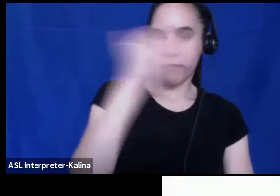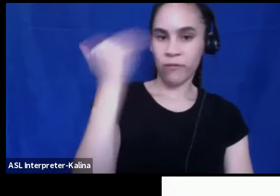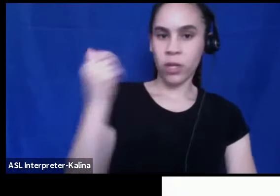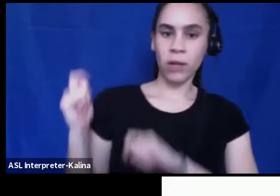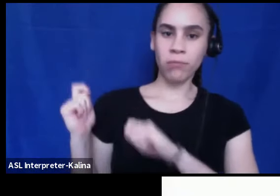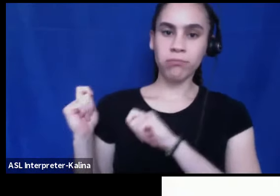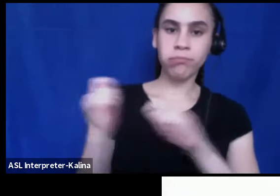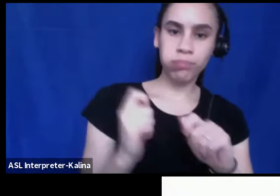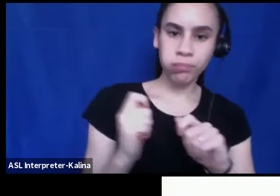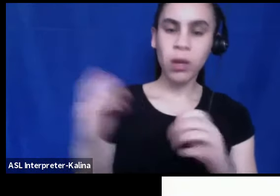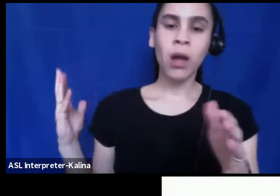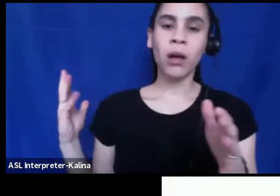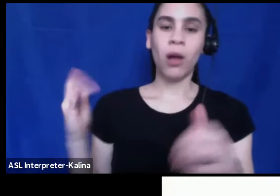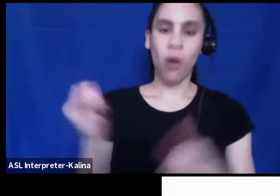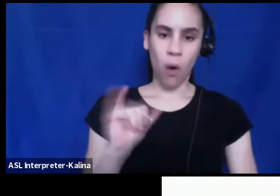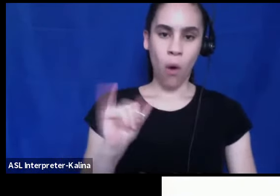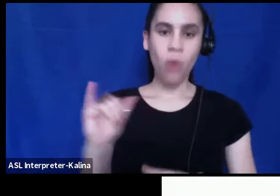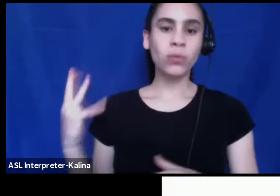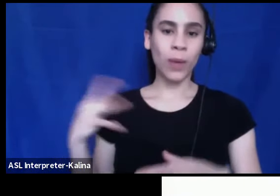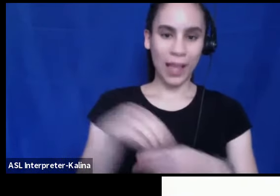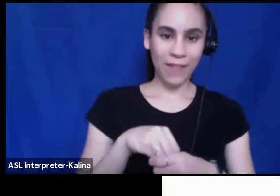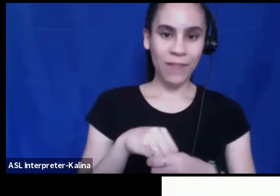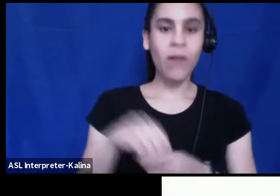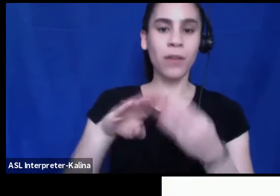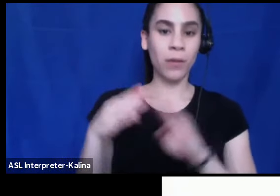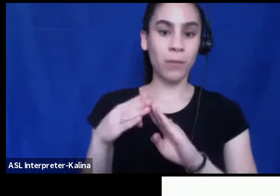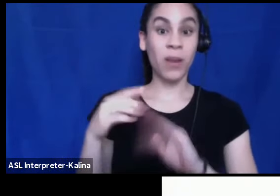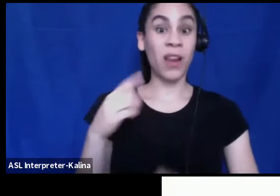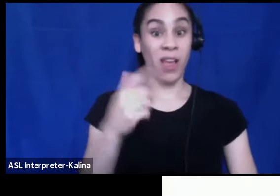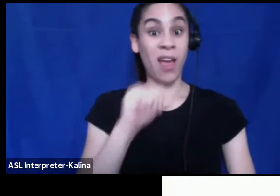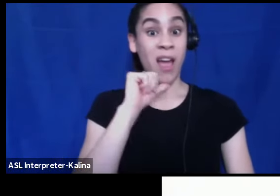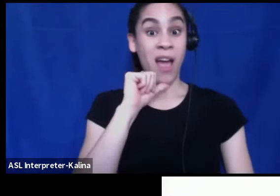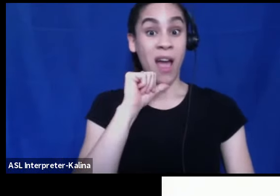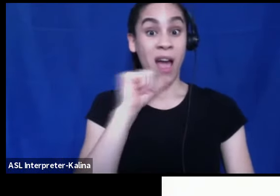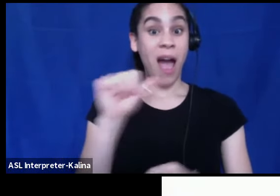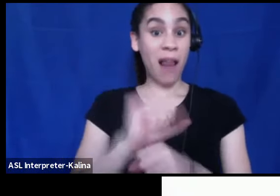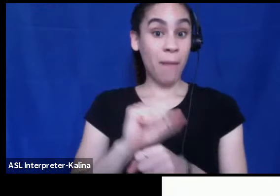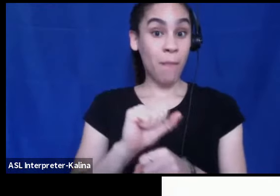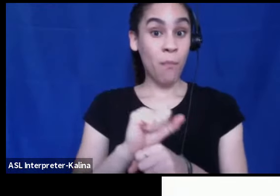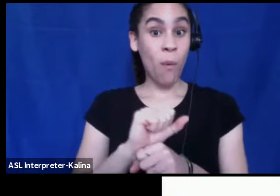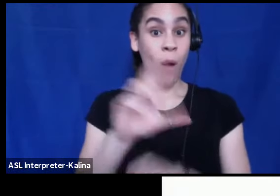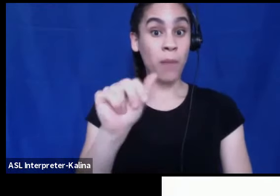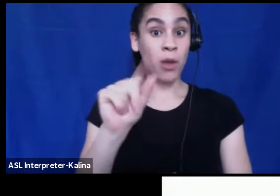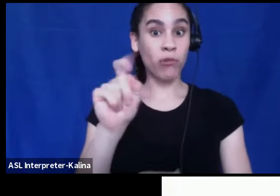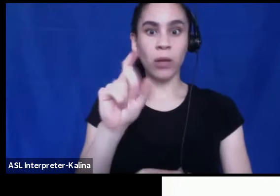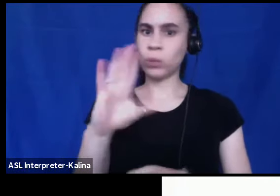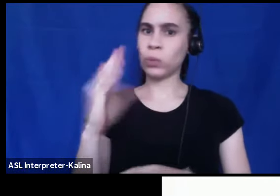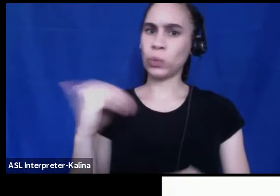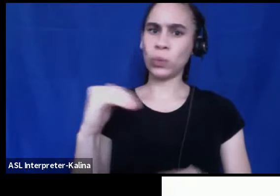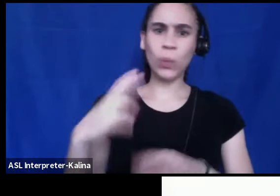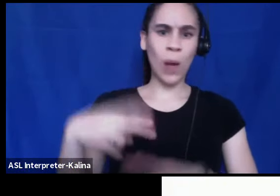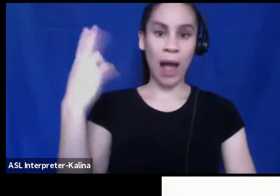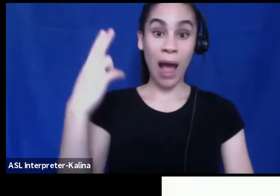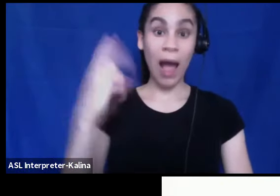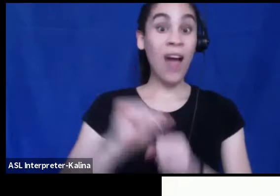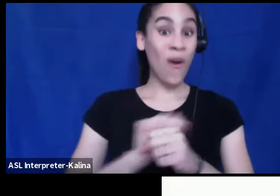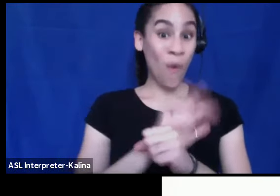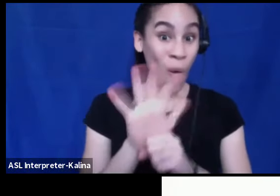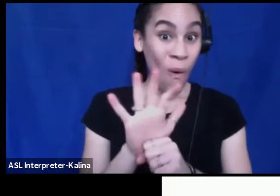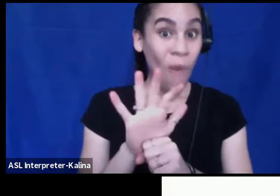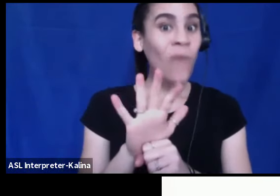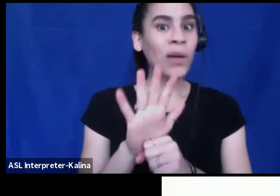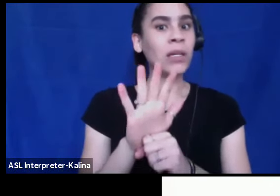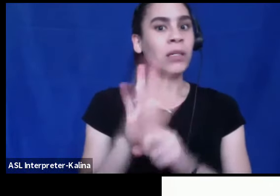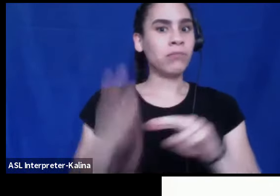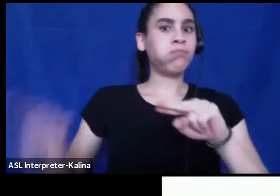along, right? Because we have an unemployment rate that is extremely high. And because of COVID, right, it's even higher. So